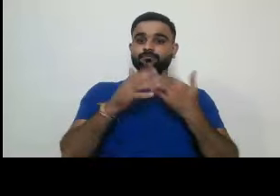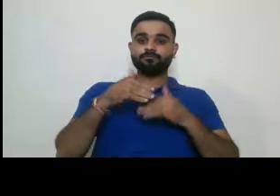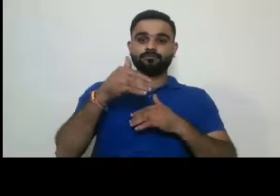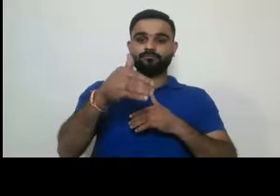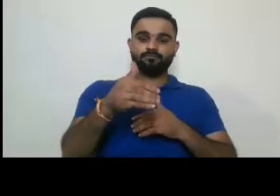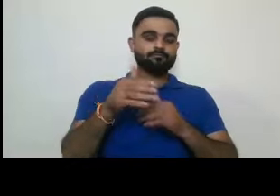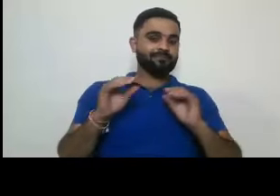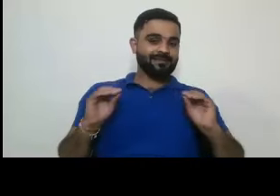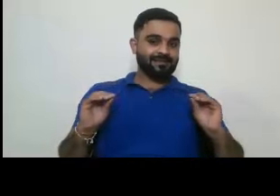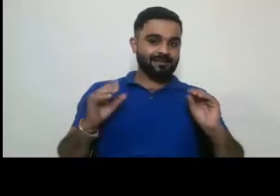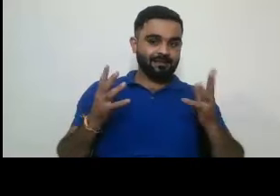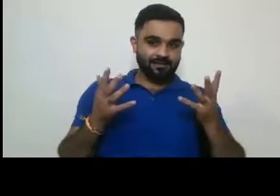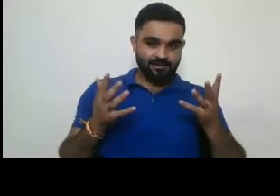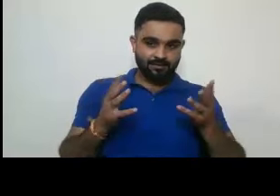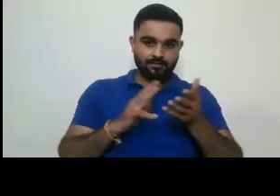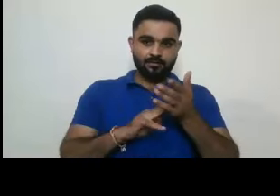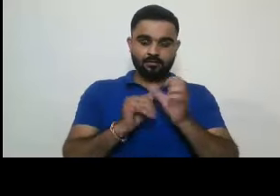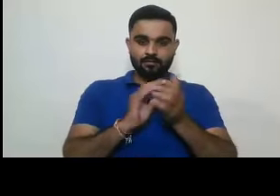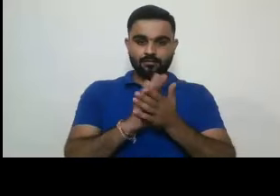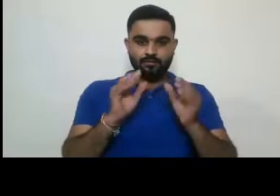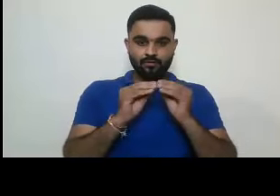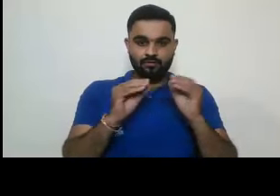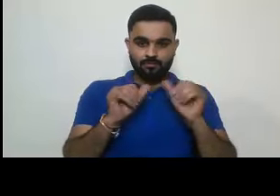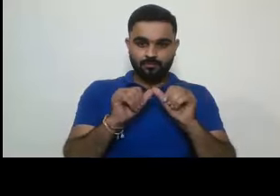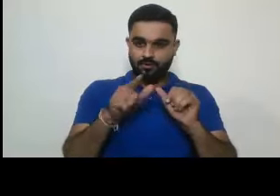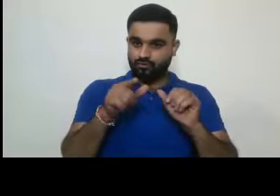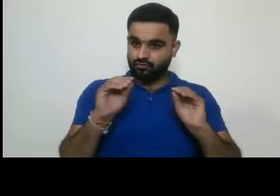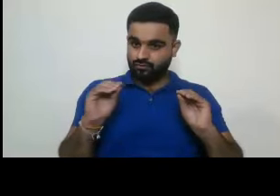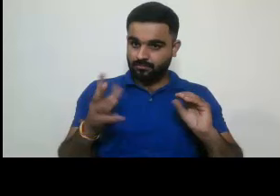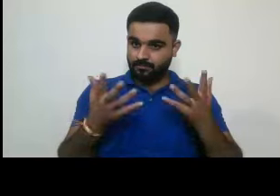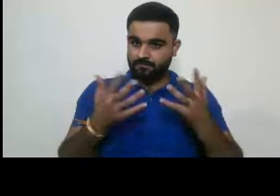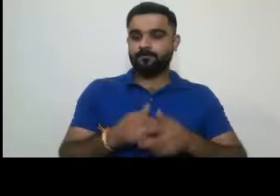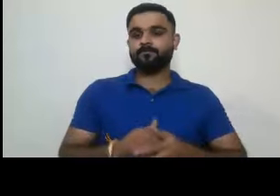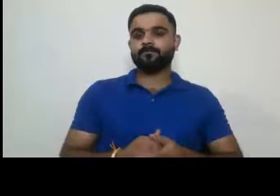let's start. Maho, would you start the poll, please?